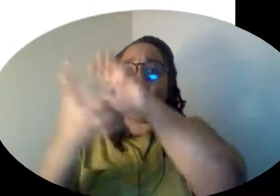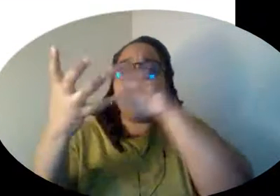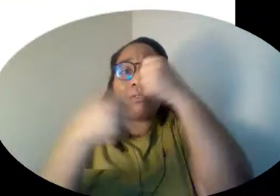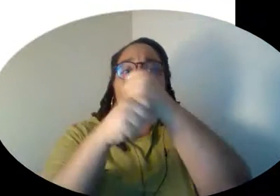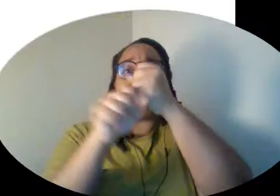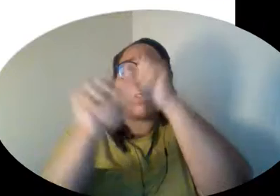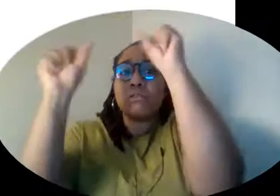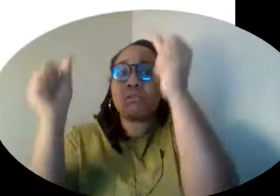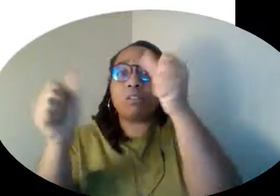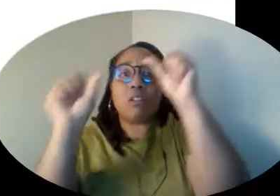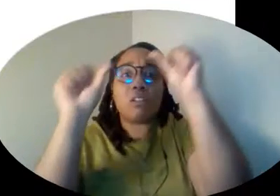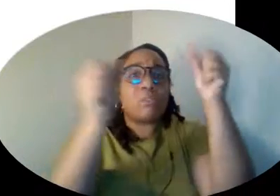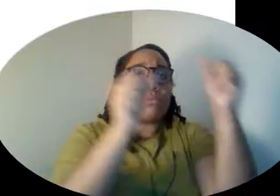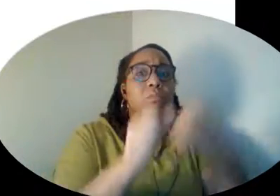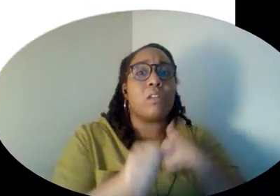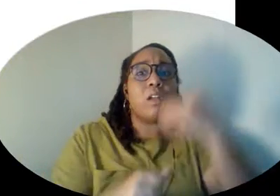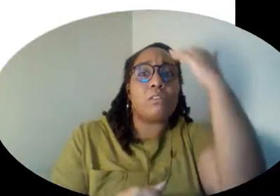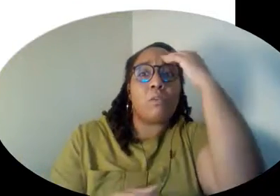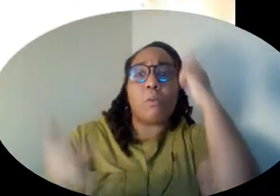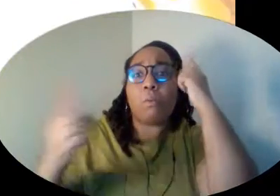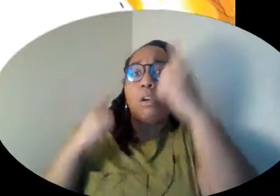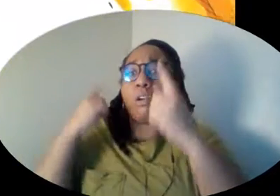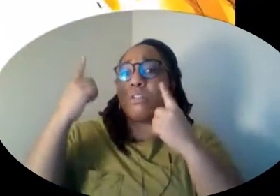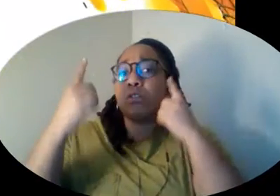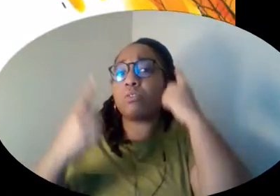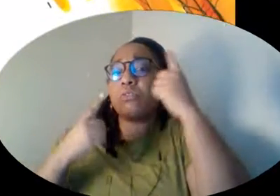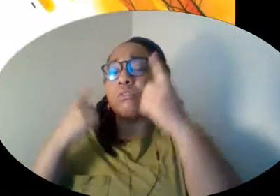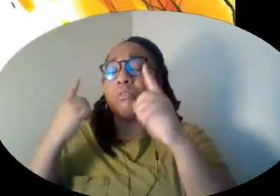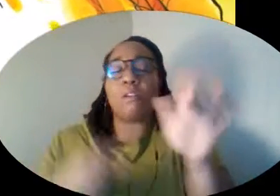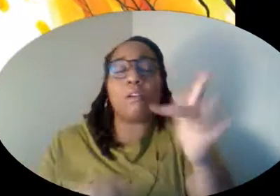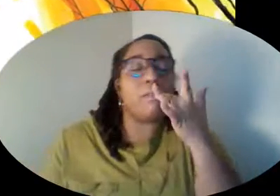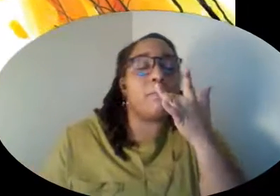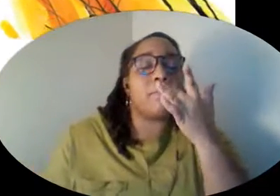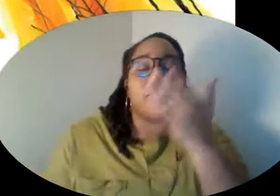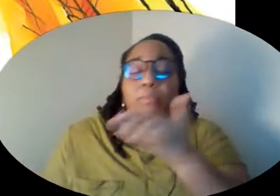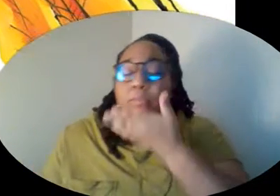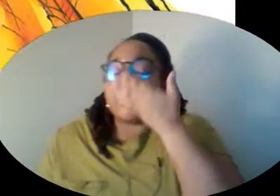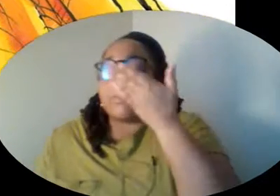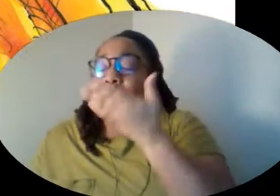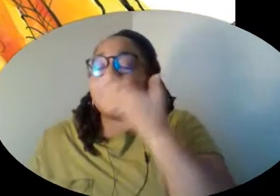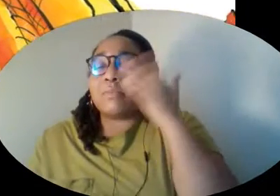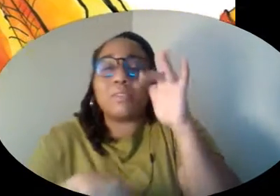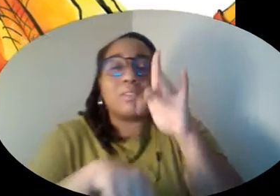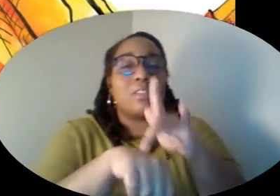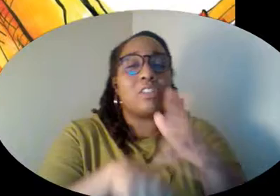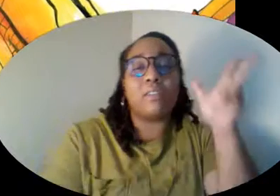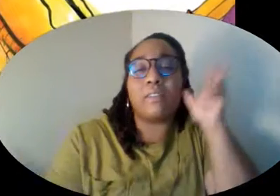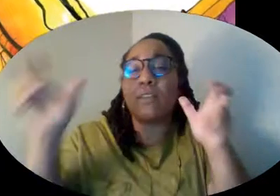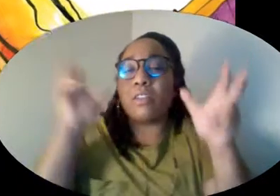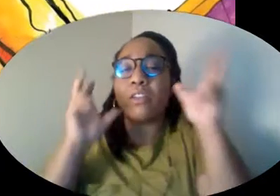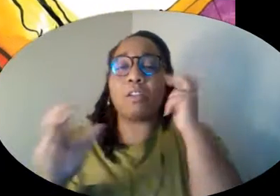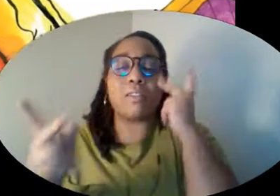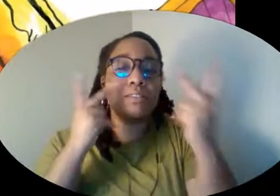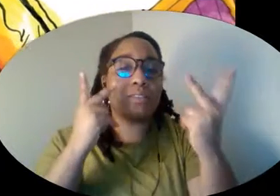against the sky. I know wonder. I can taste and smell and touch and hear and